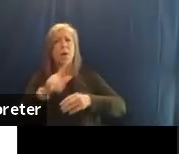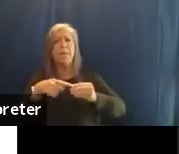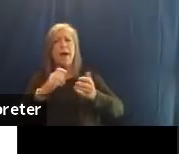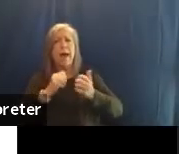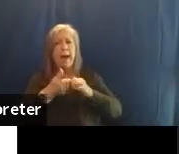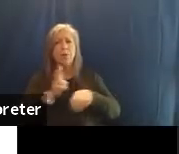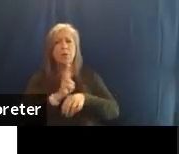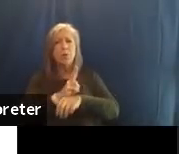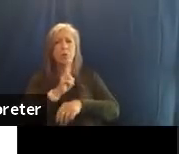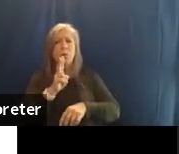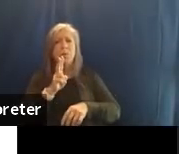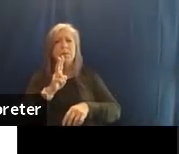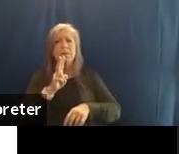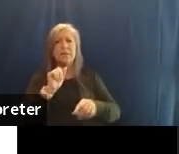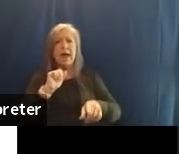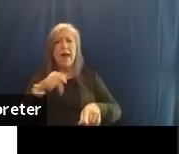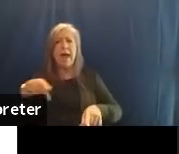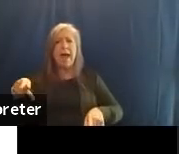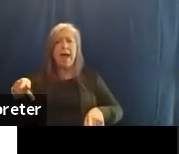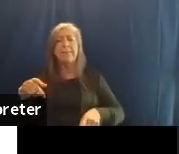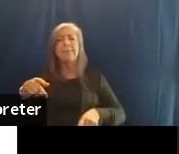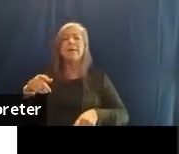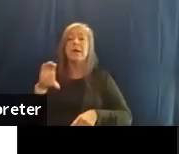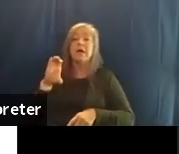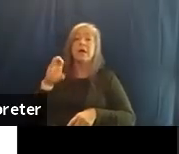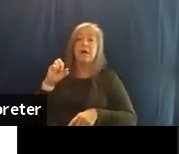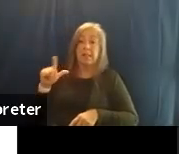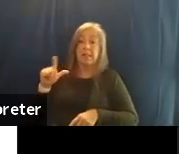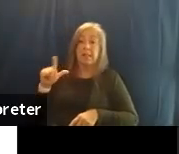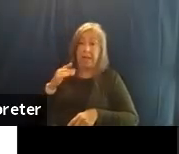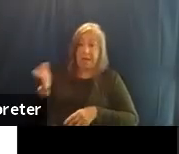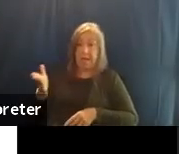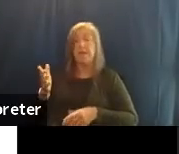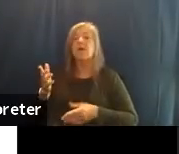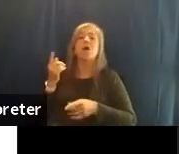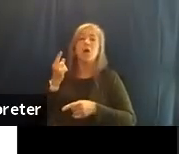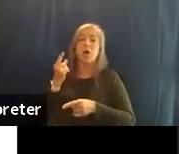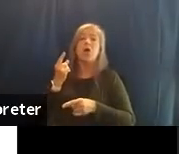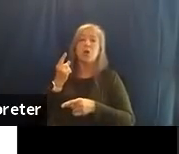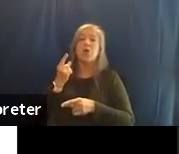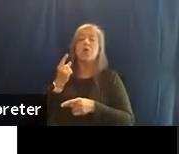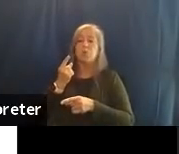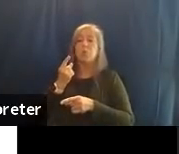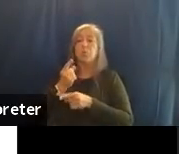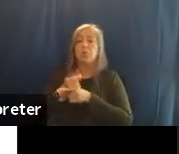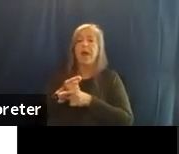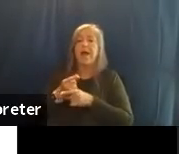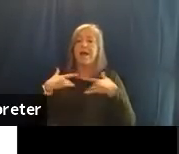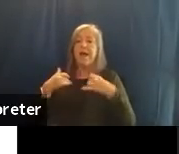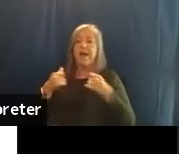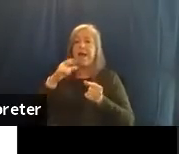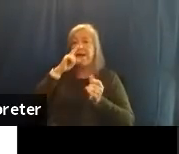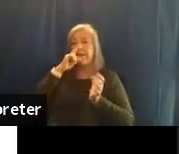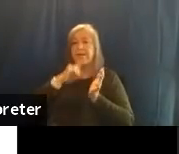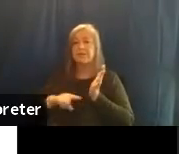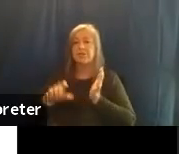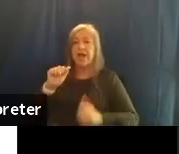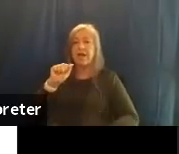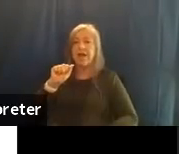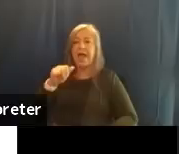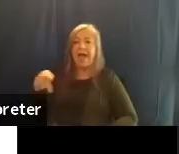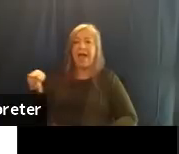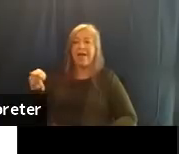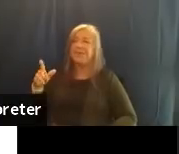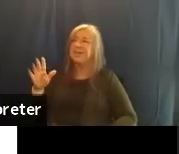the Health Check app, the app is kind of almost a bad word for this, because it's not, when you think about your smartphone, you think of an app as you go to the